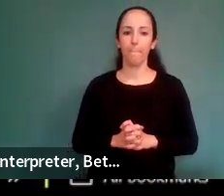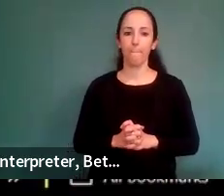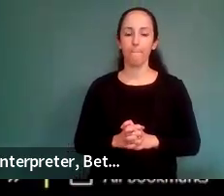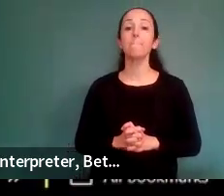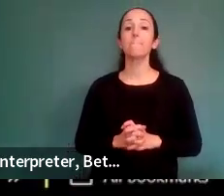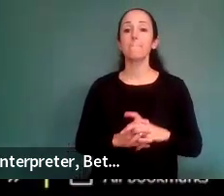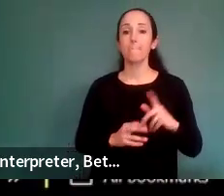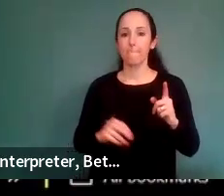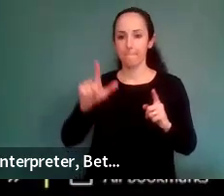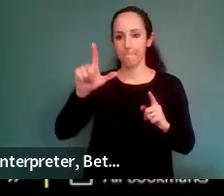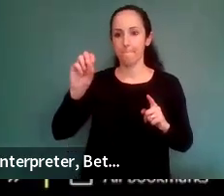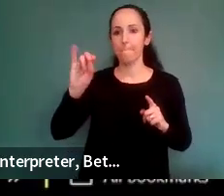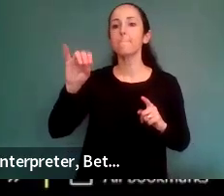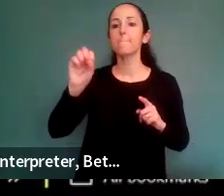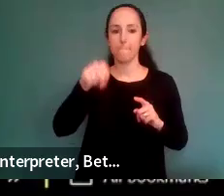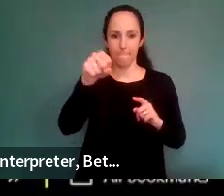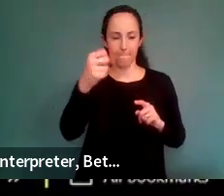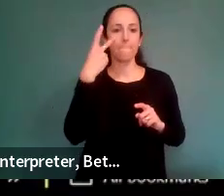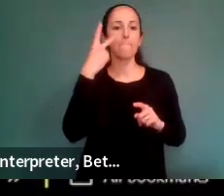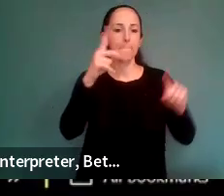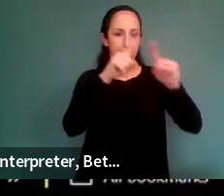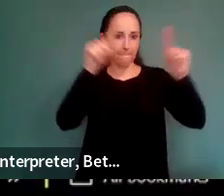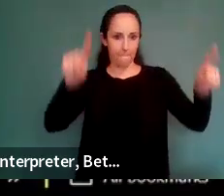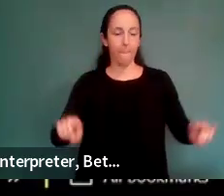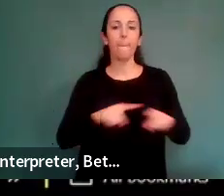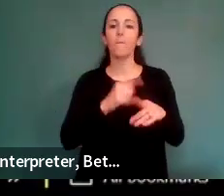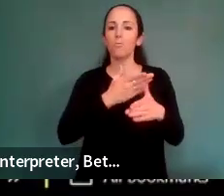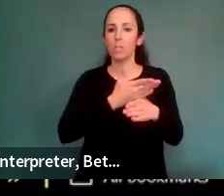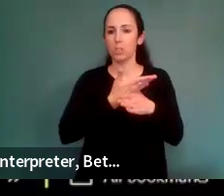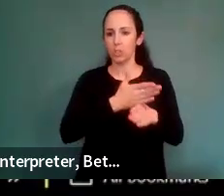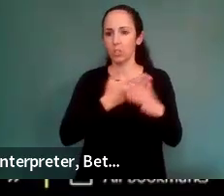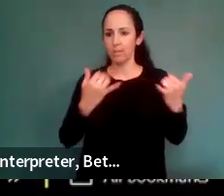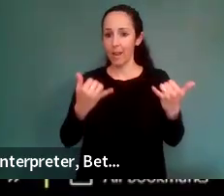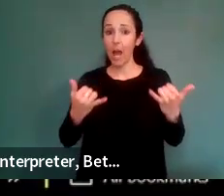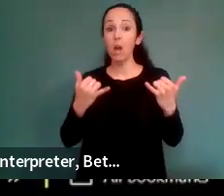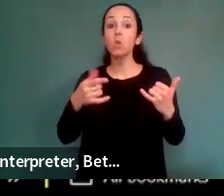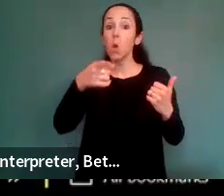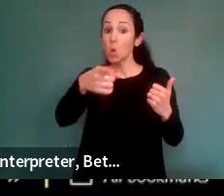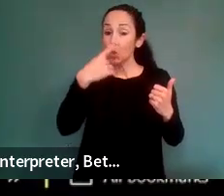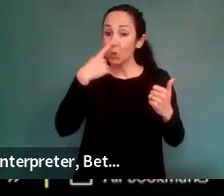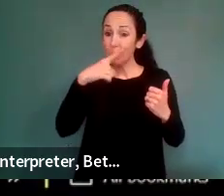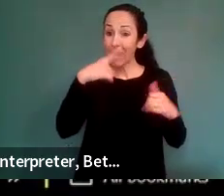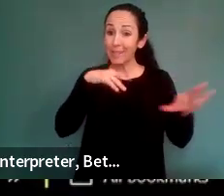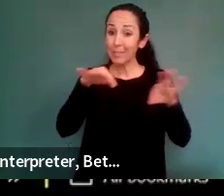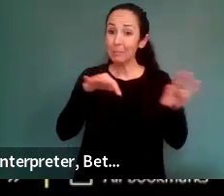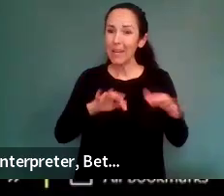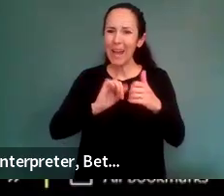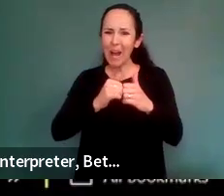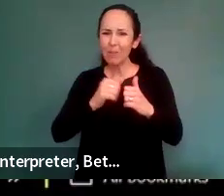Okay, yeah, you're screen sharing now, so probably a good idea to walk people through how you got the magnifier launched